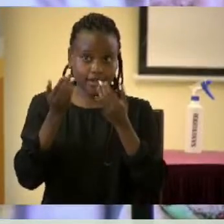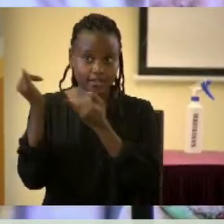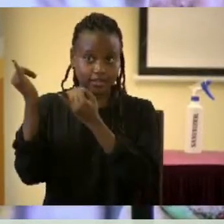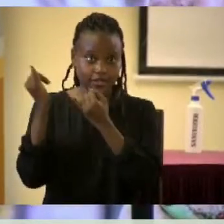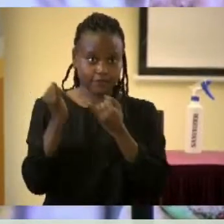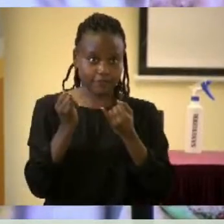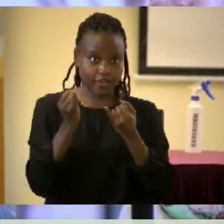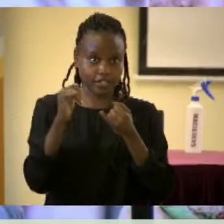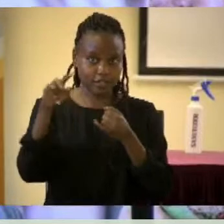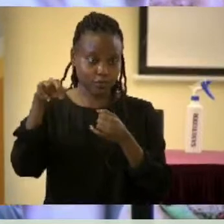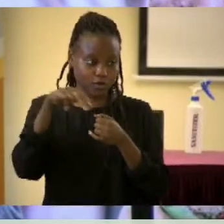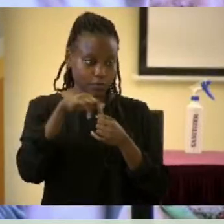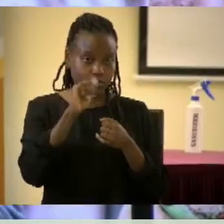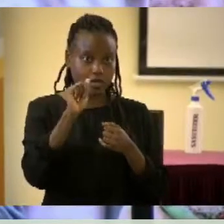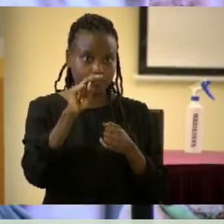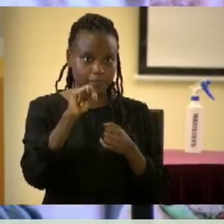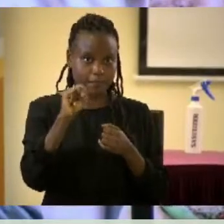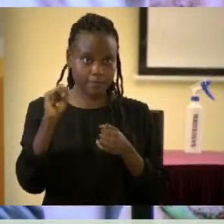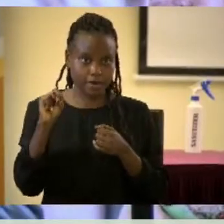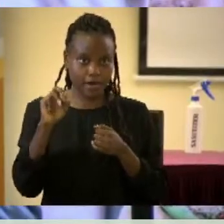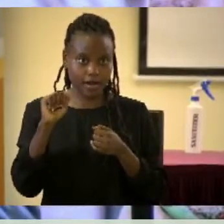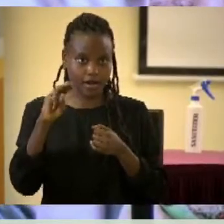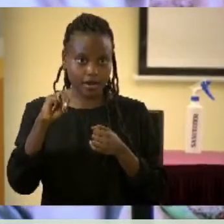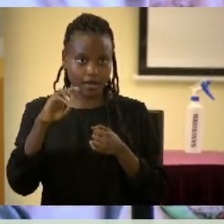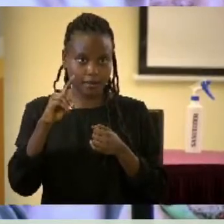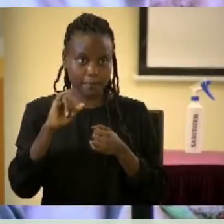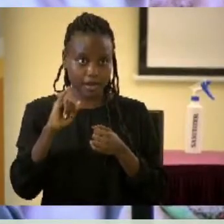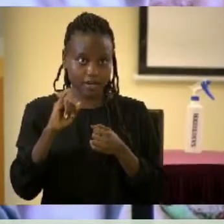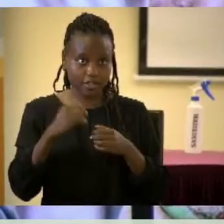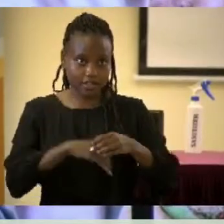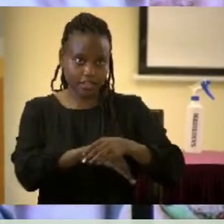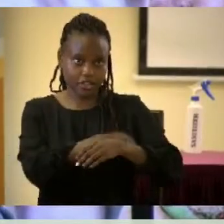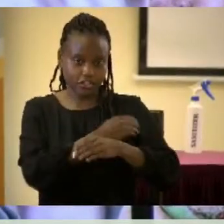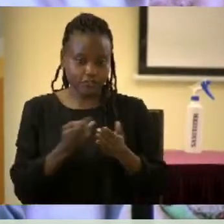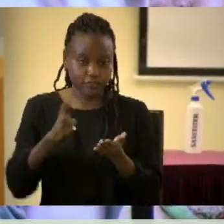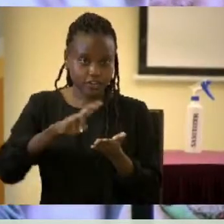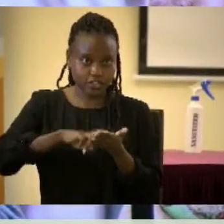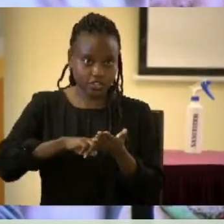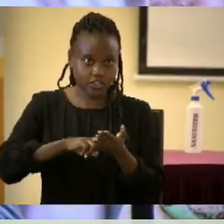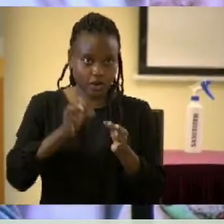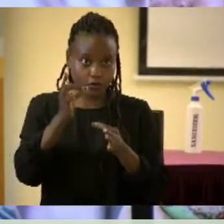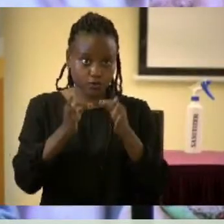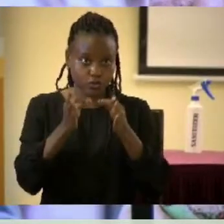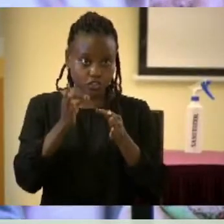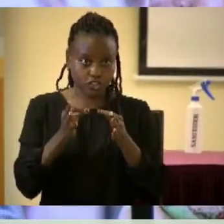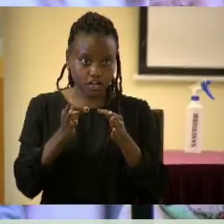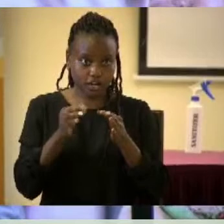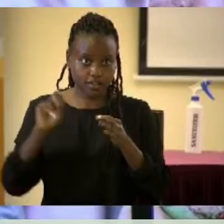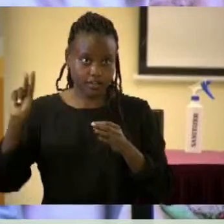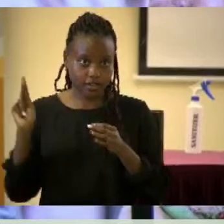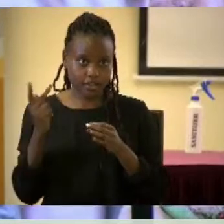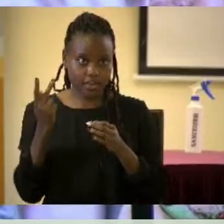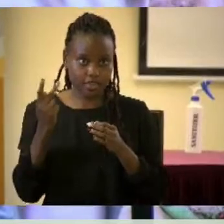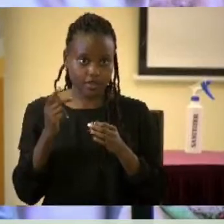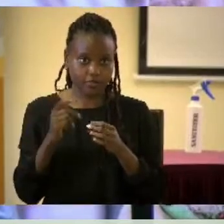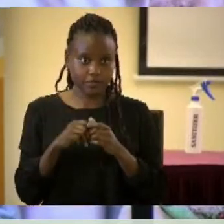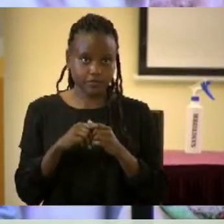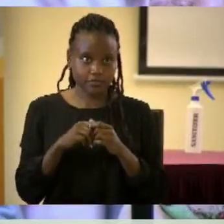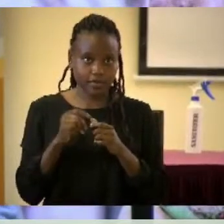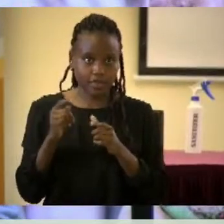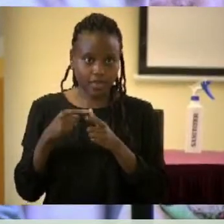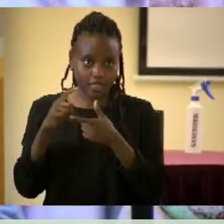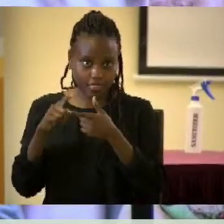podium Ann Amadi, the Chief Registrar of Judiciary in Kenya, so that then she